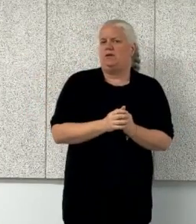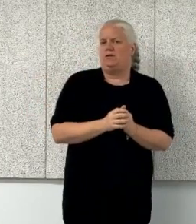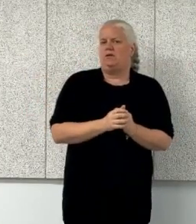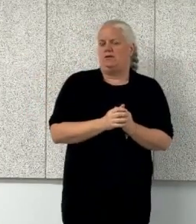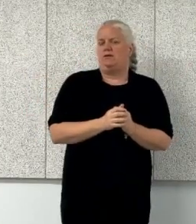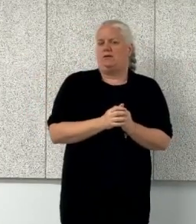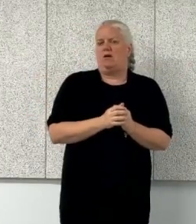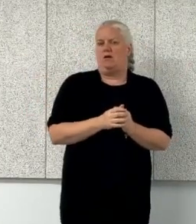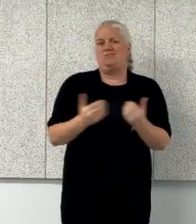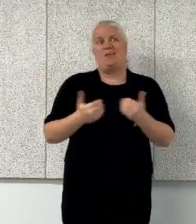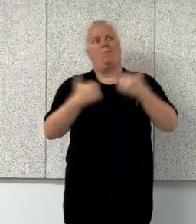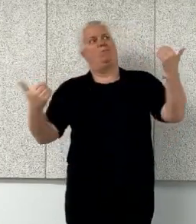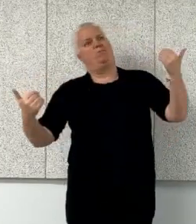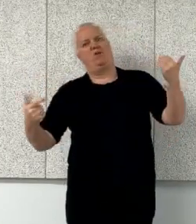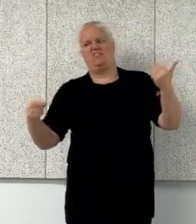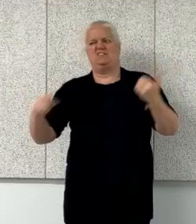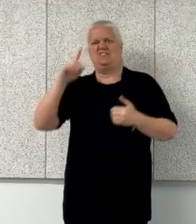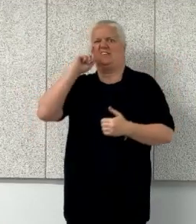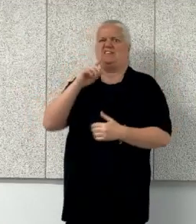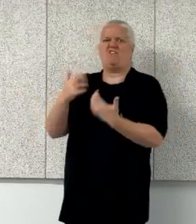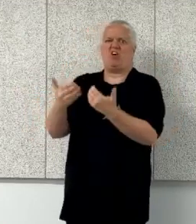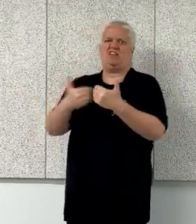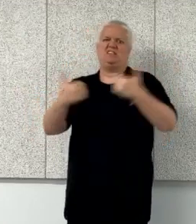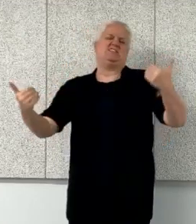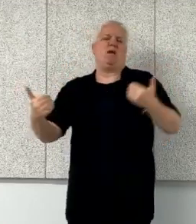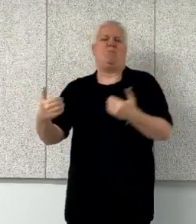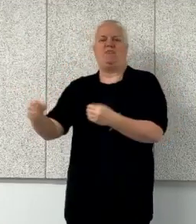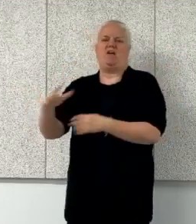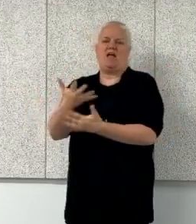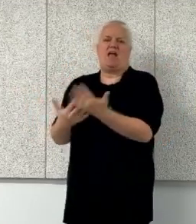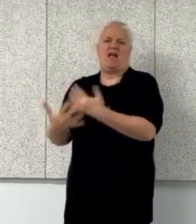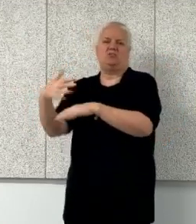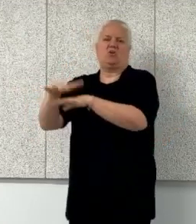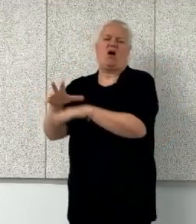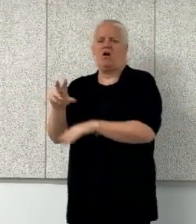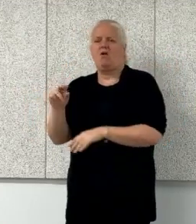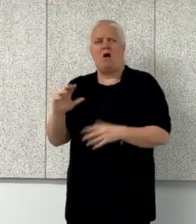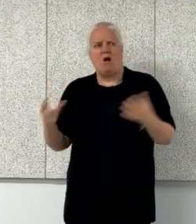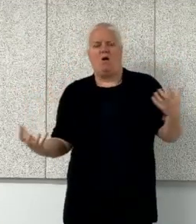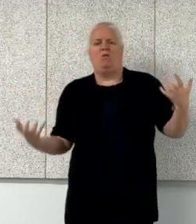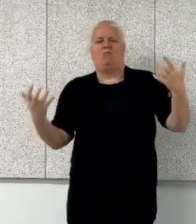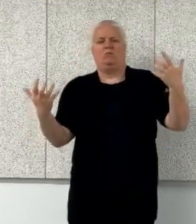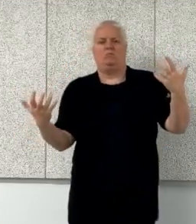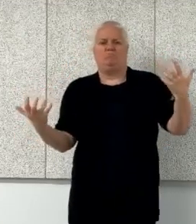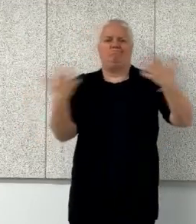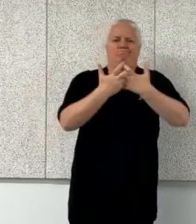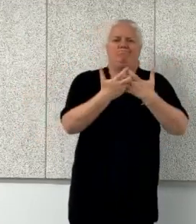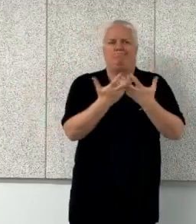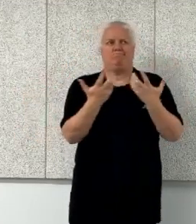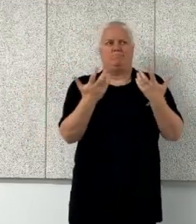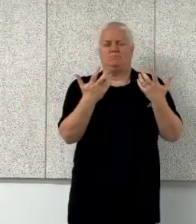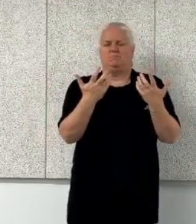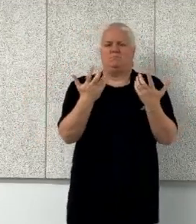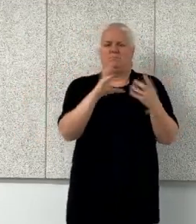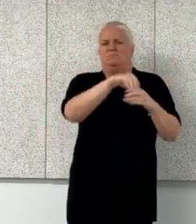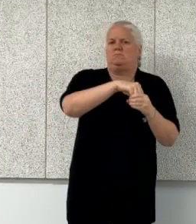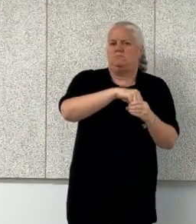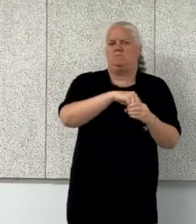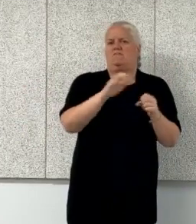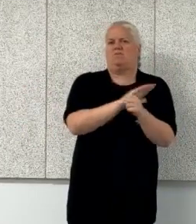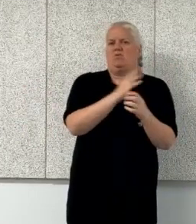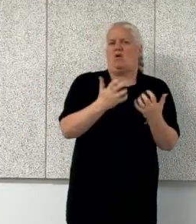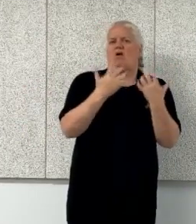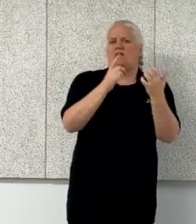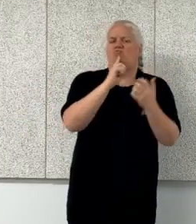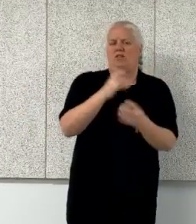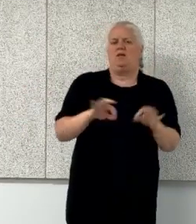direct Roundabout or Public Theater program, but it's always been incredibly important for me to make sure that the